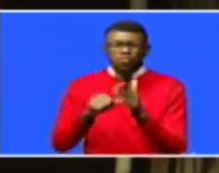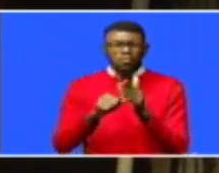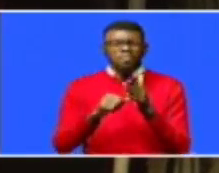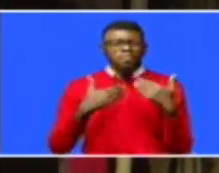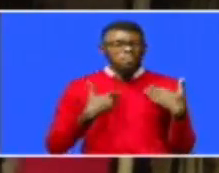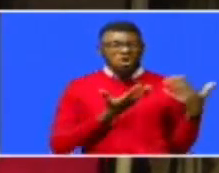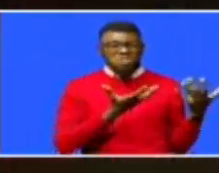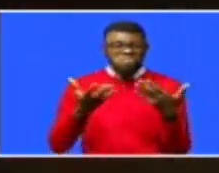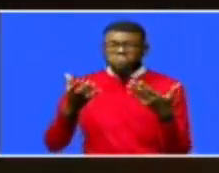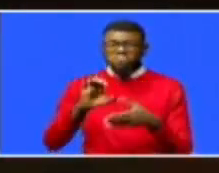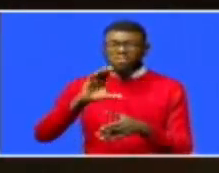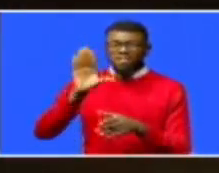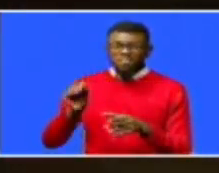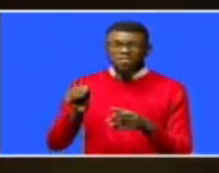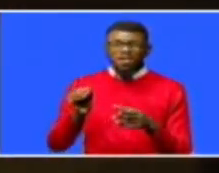Africa?